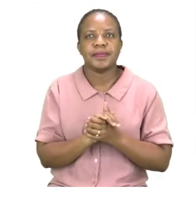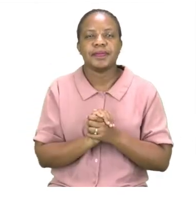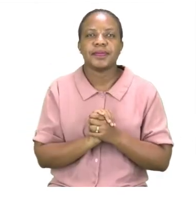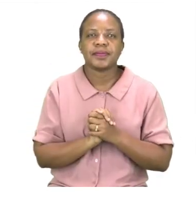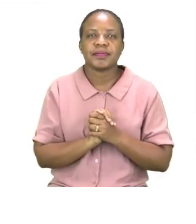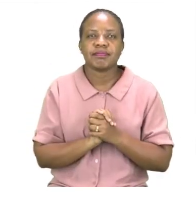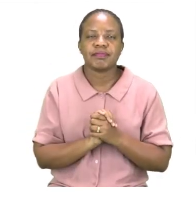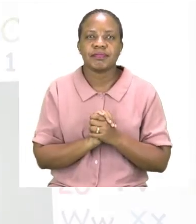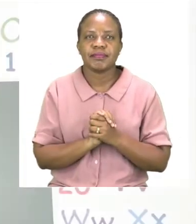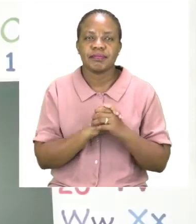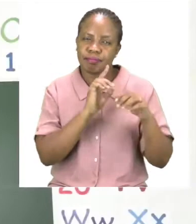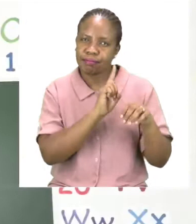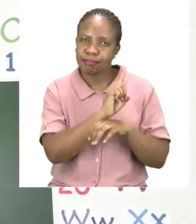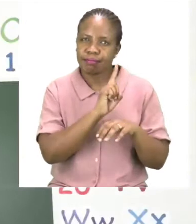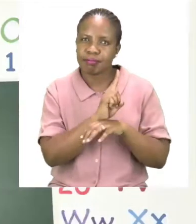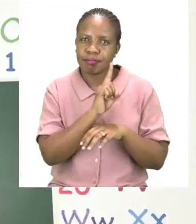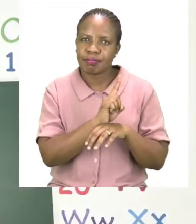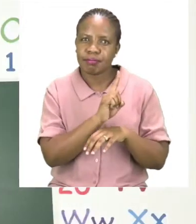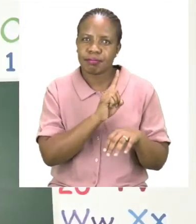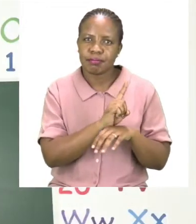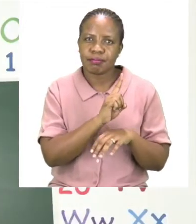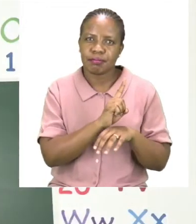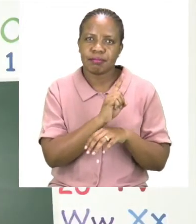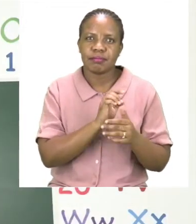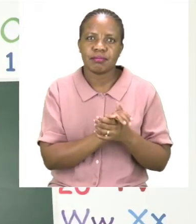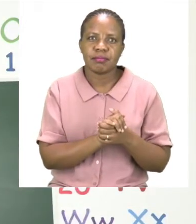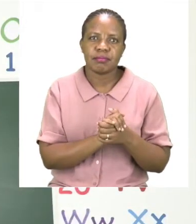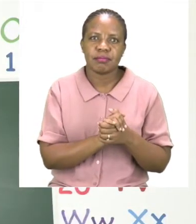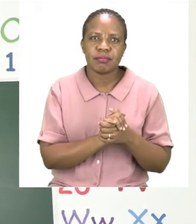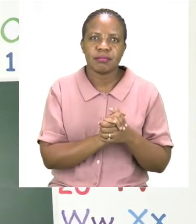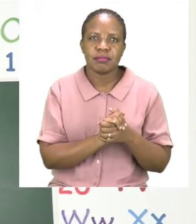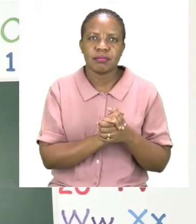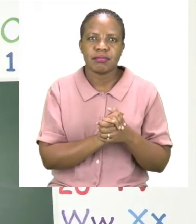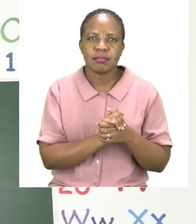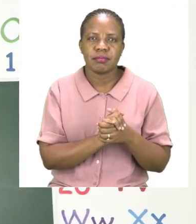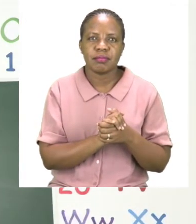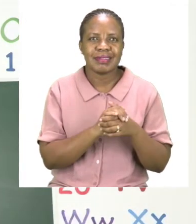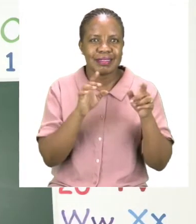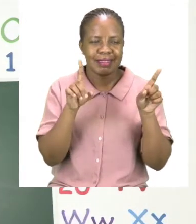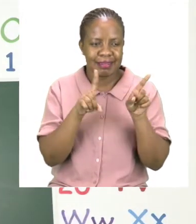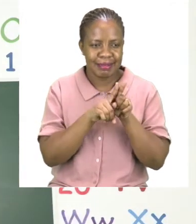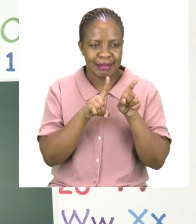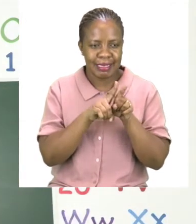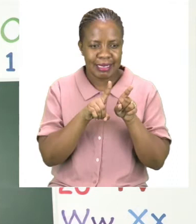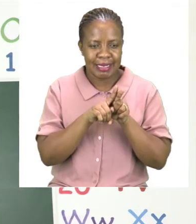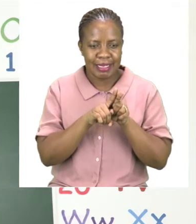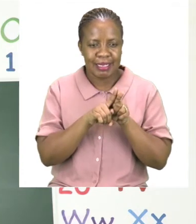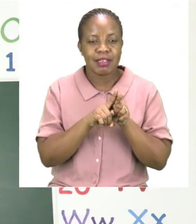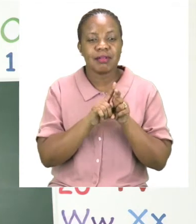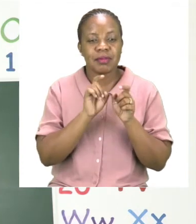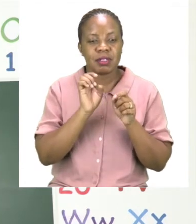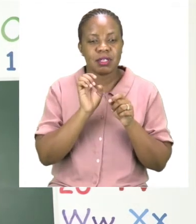So the first one that I have here is the one that is in your book which says half